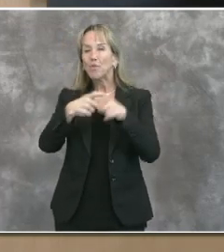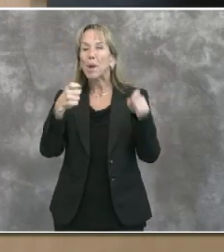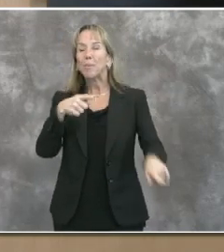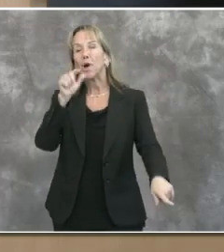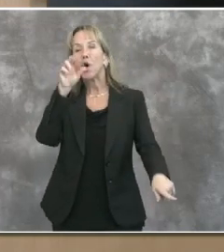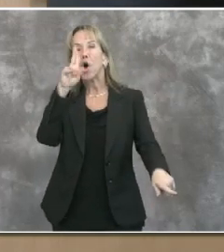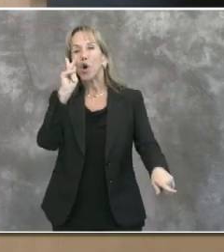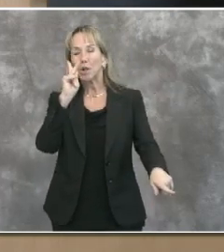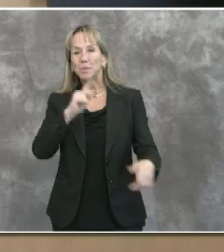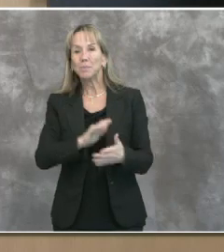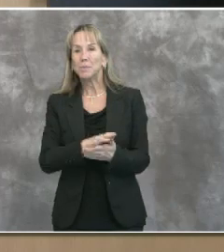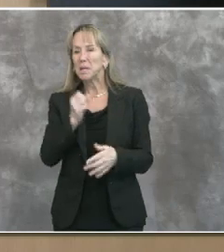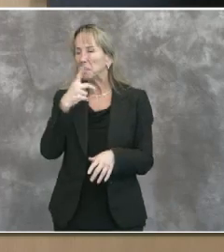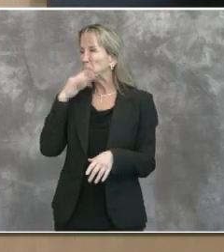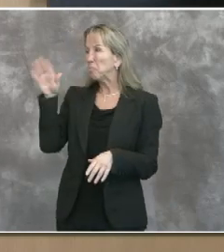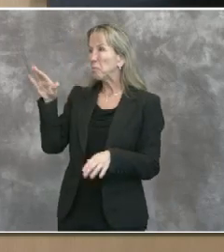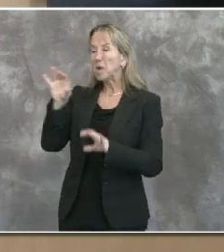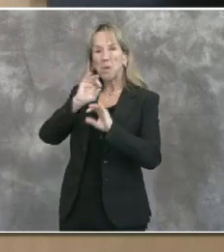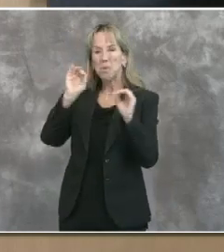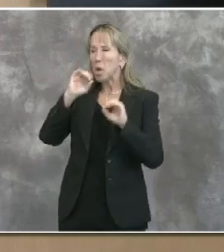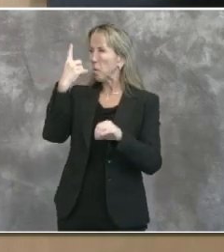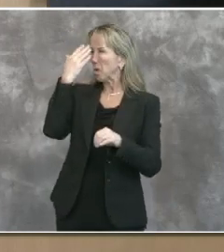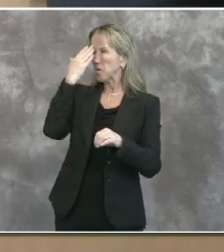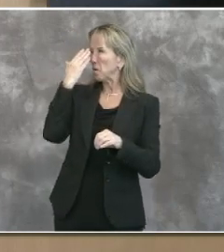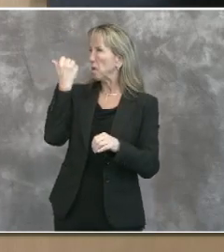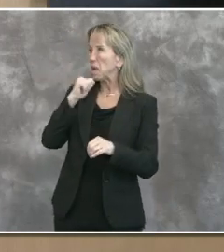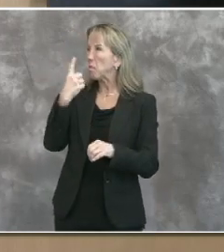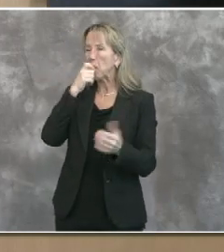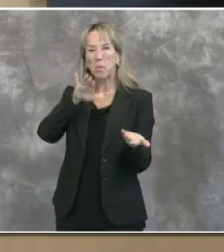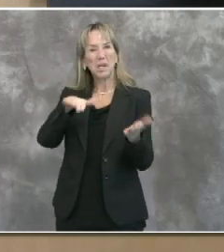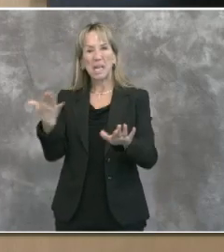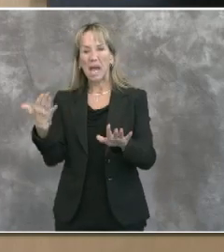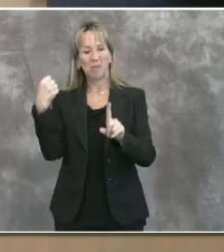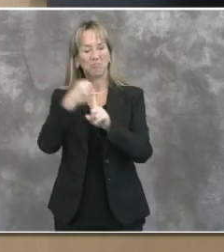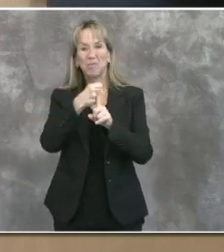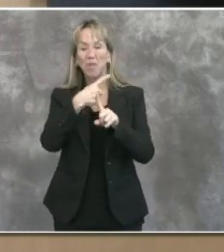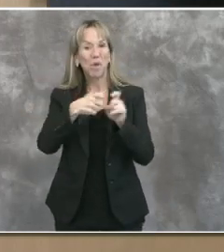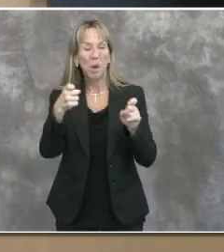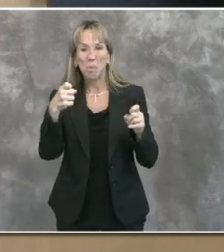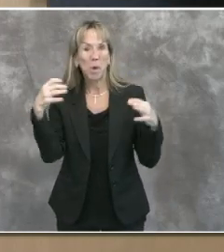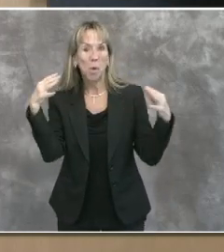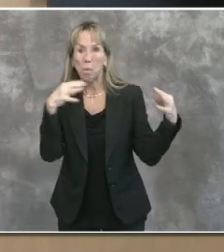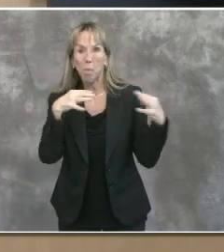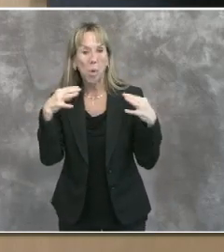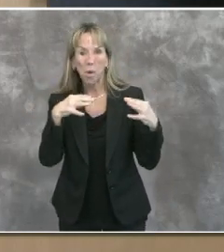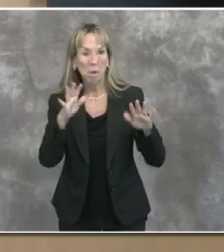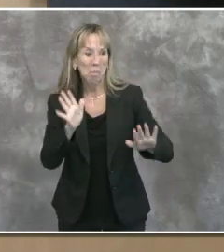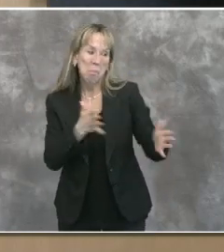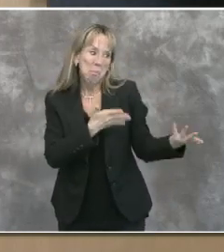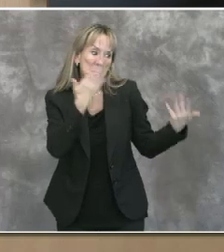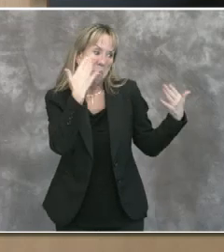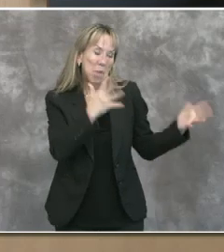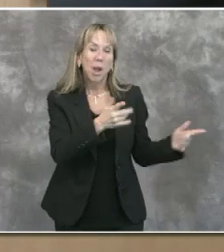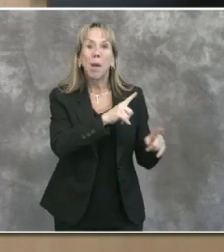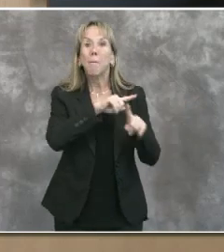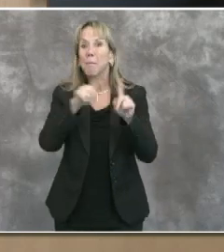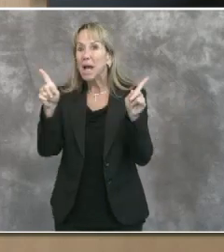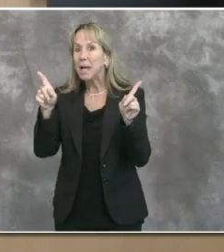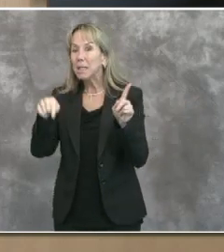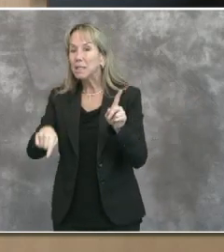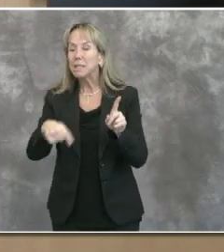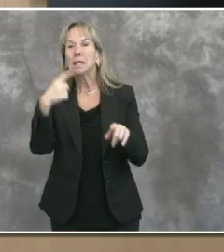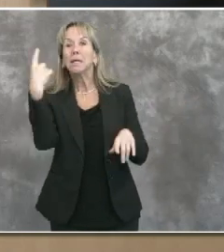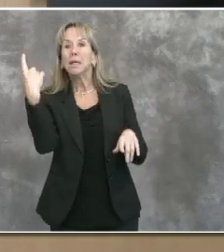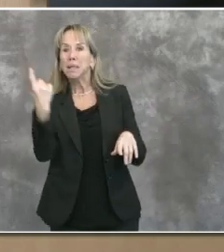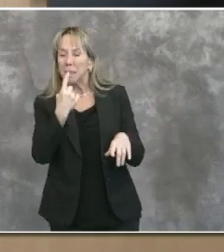And she said, nobody knew anybody who died in the war. But everybody knew someone who died in the epidemic.